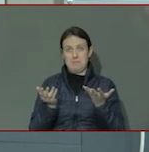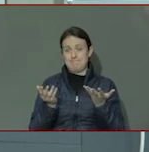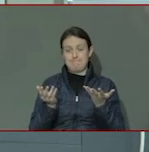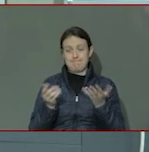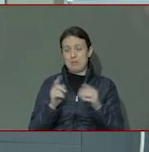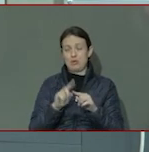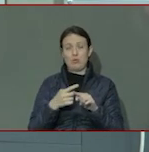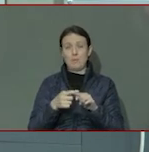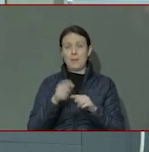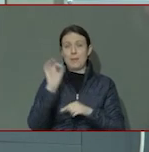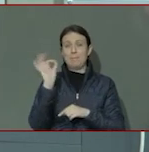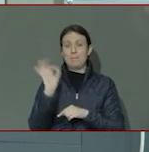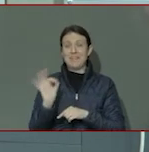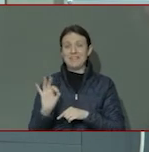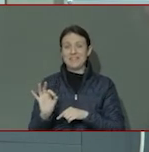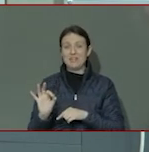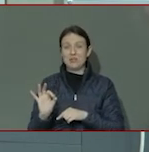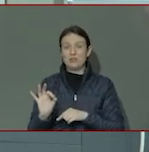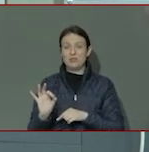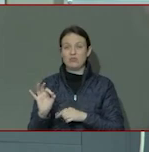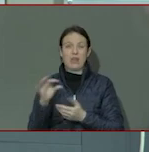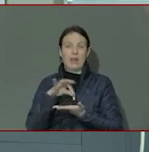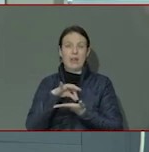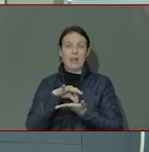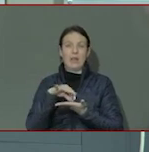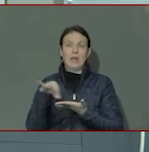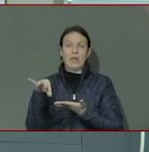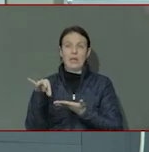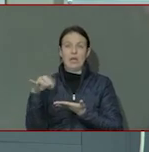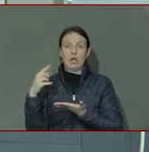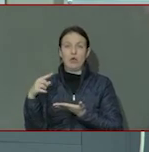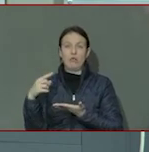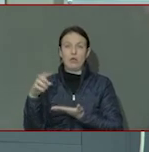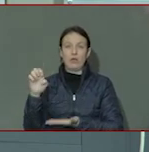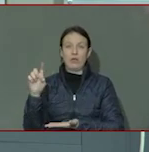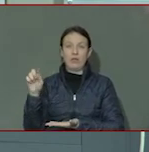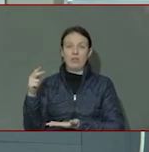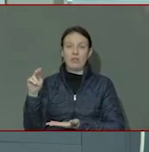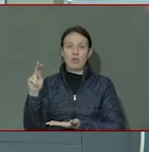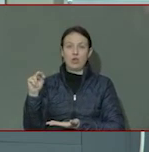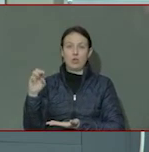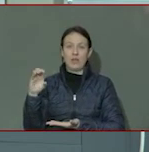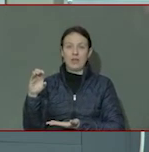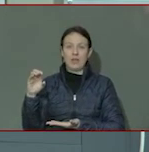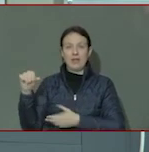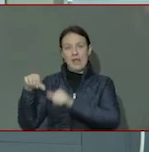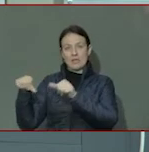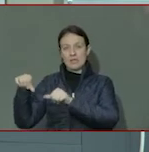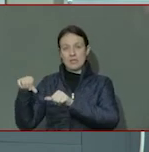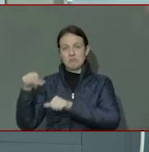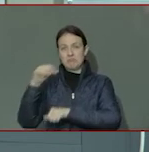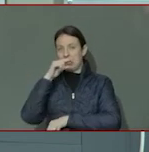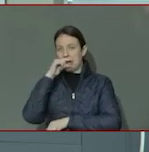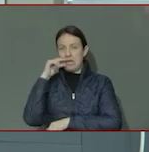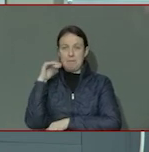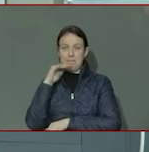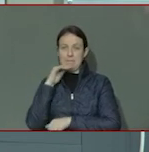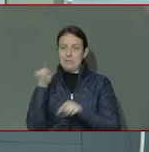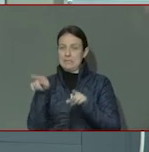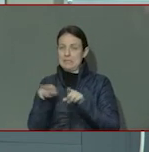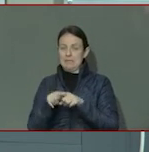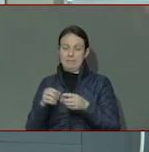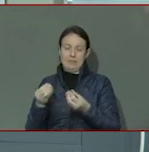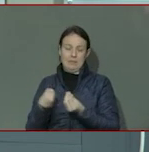the percentage purity of the ethanoic acid. Okay, it's the same